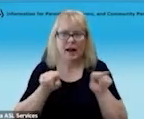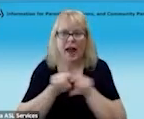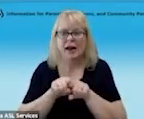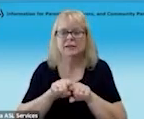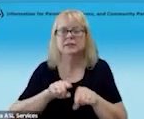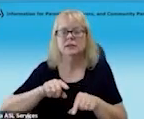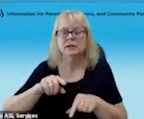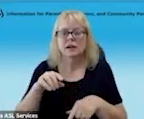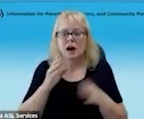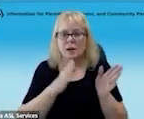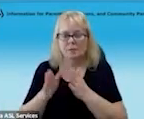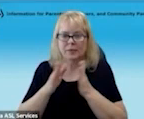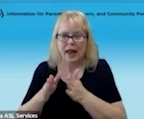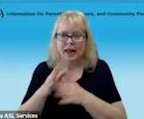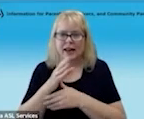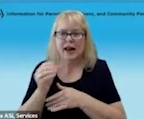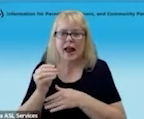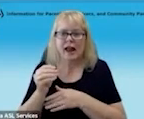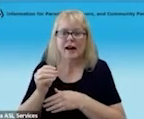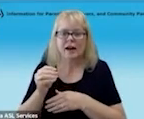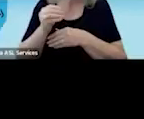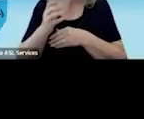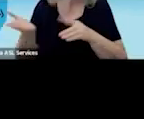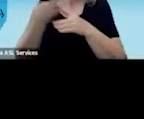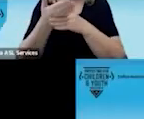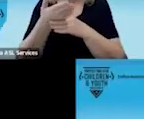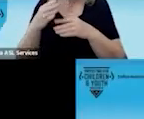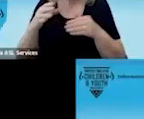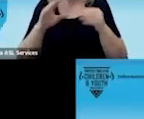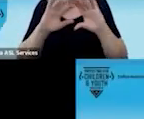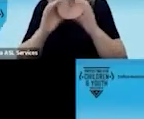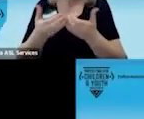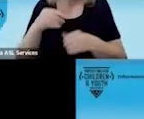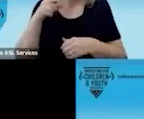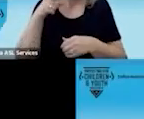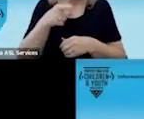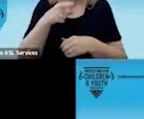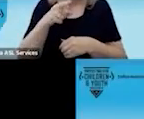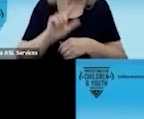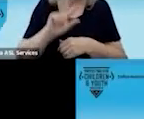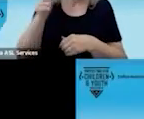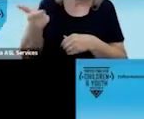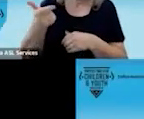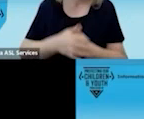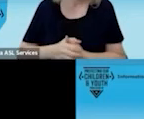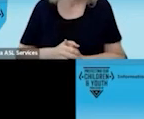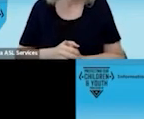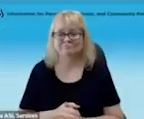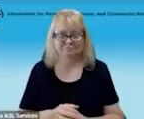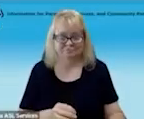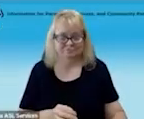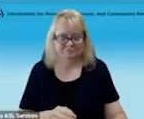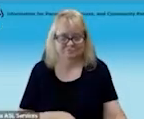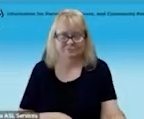pediatric preparedness expert at CDC and currently serves on CDC's COVID-19 response as the pediatric